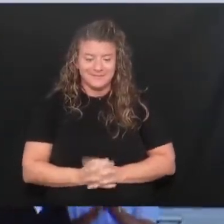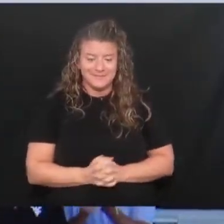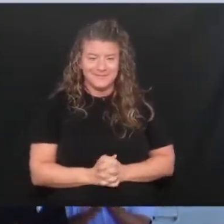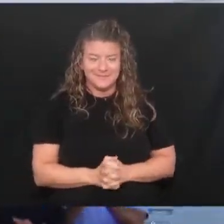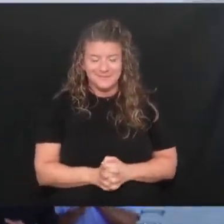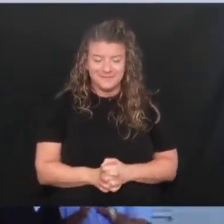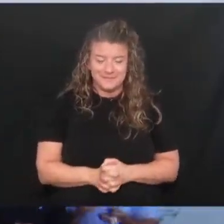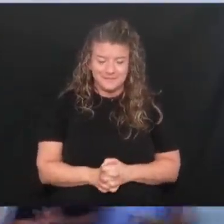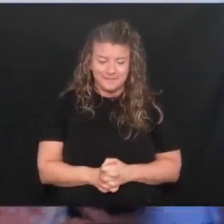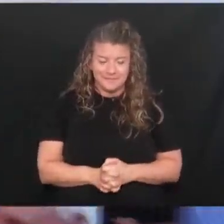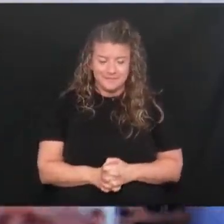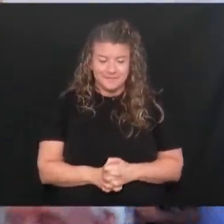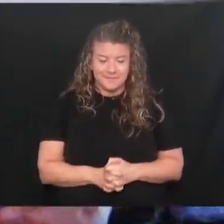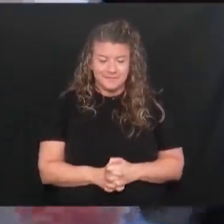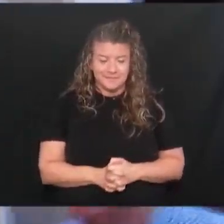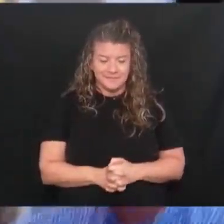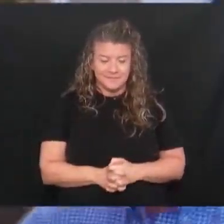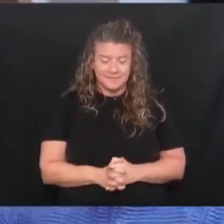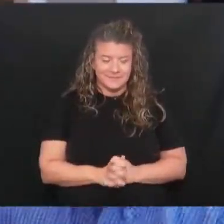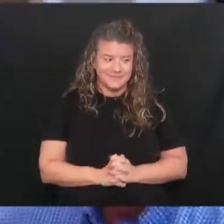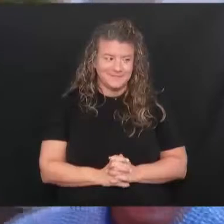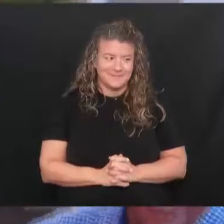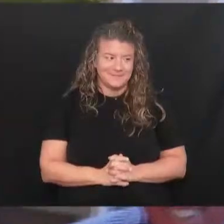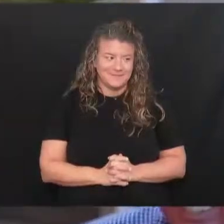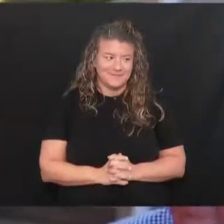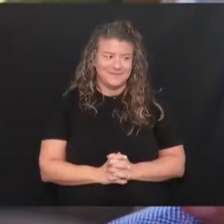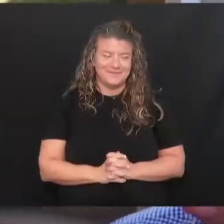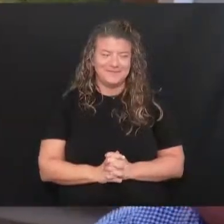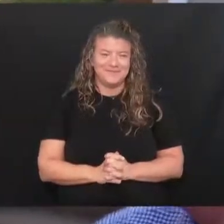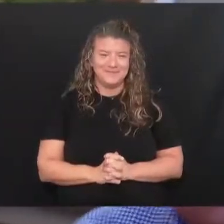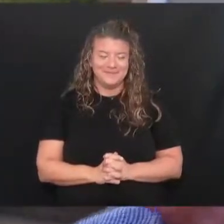You sure did. I can't believe